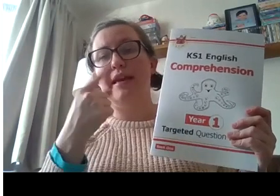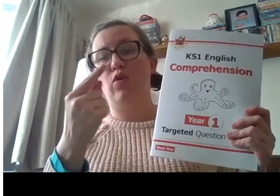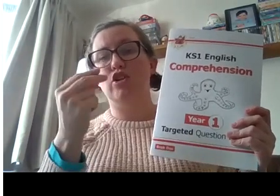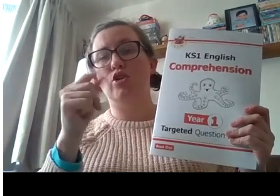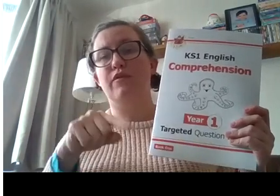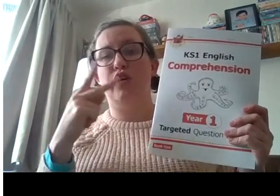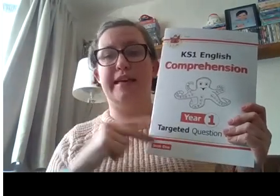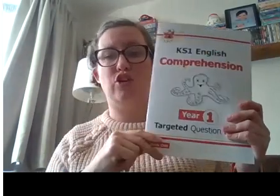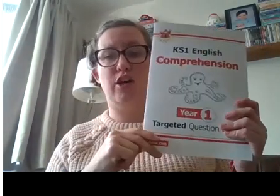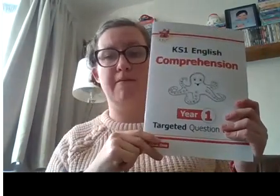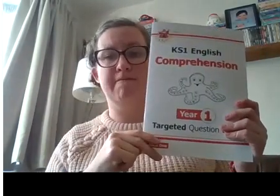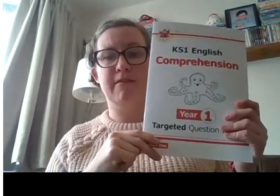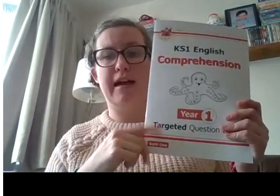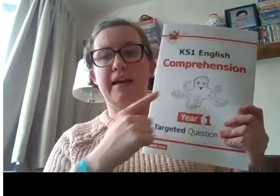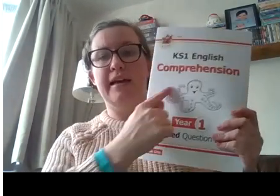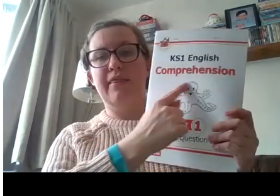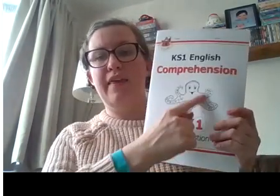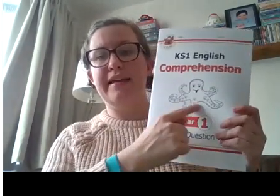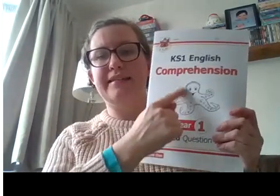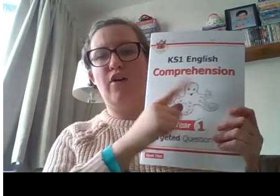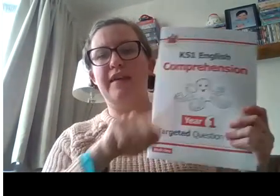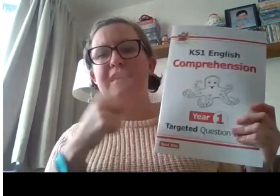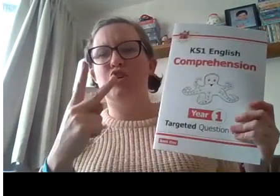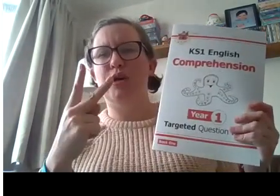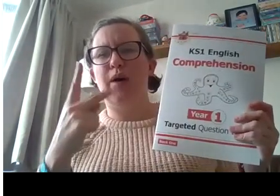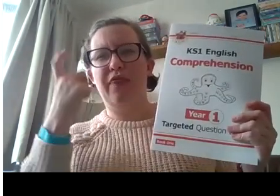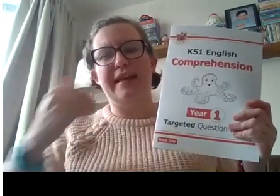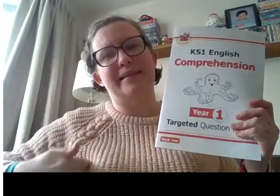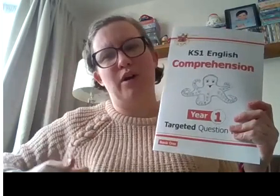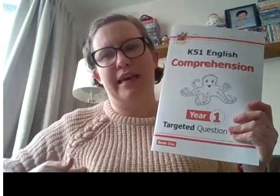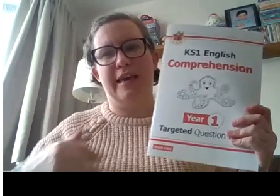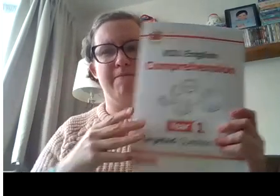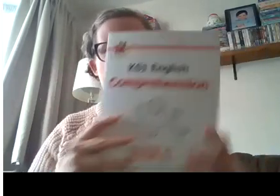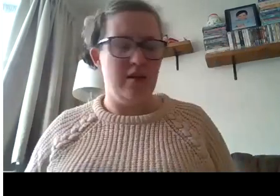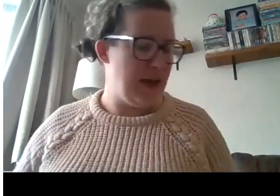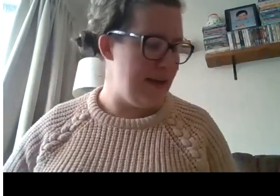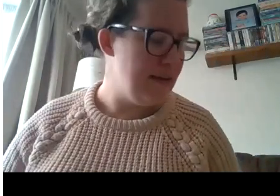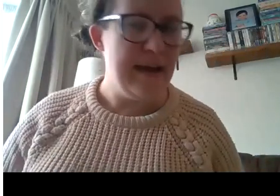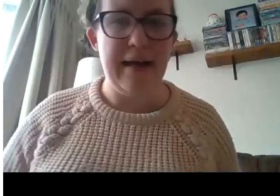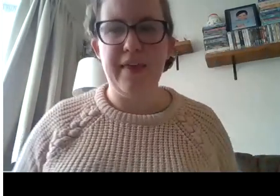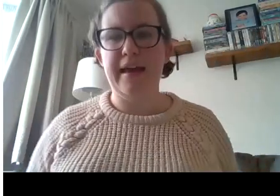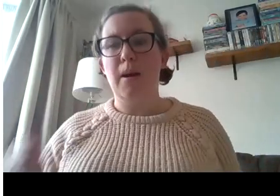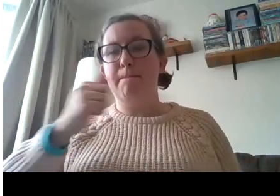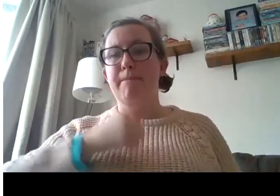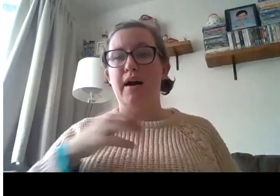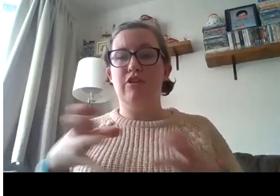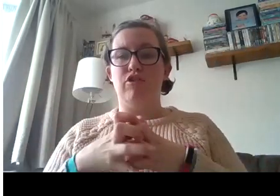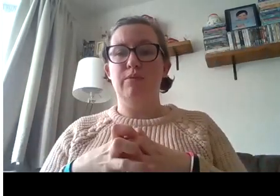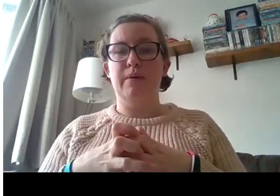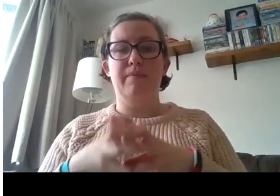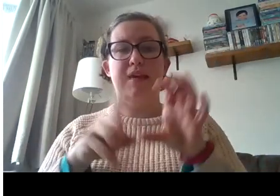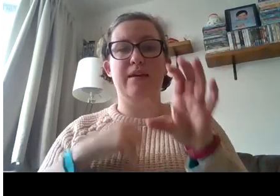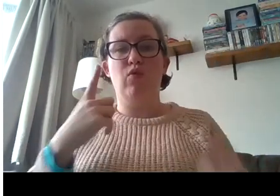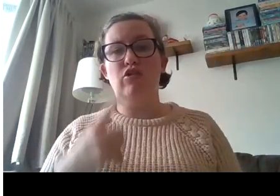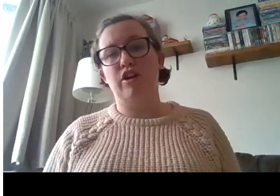of you got year 1, some of you got year 2. Okay, this on the year 2 I think is a monkey. Okay, and then my